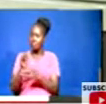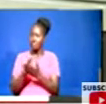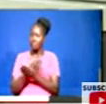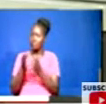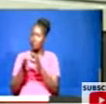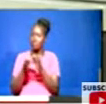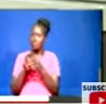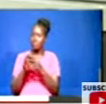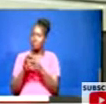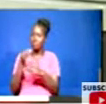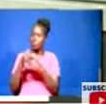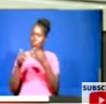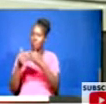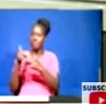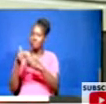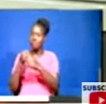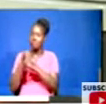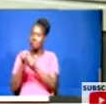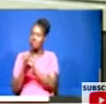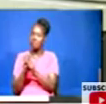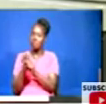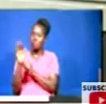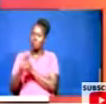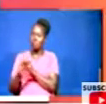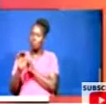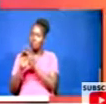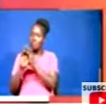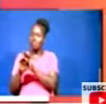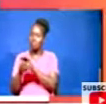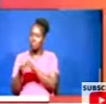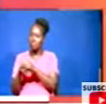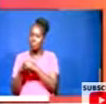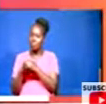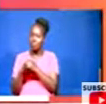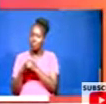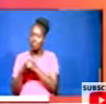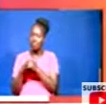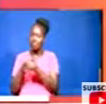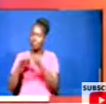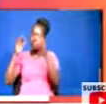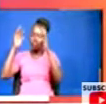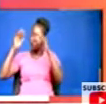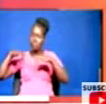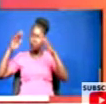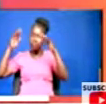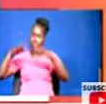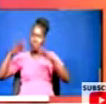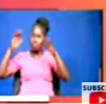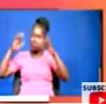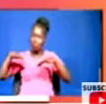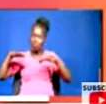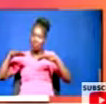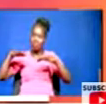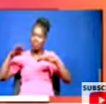connecting infrastructure to producing areas. Like during the rainy seasons, if you look at areas